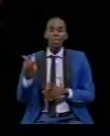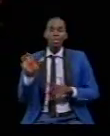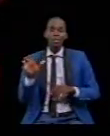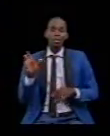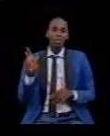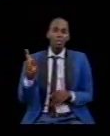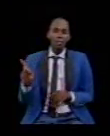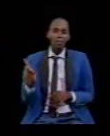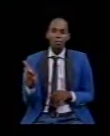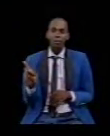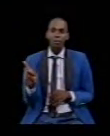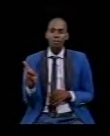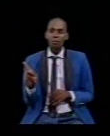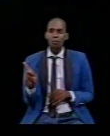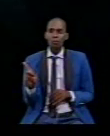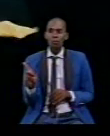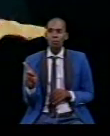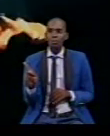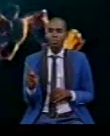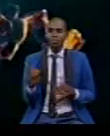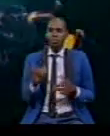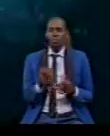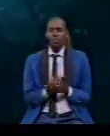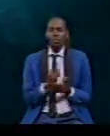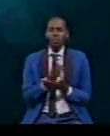2. That's no salvation.